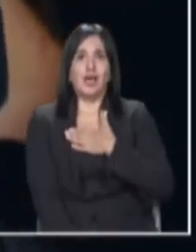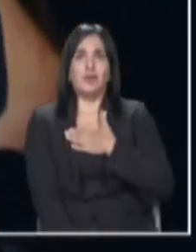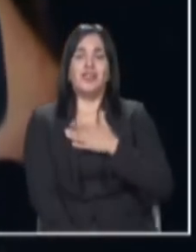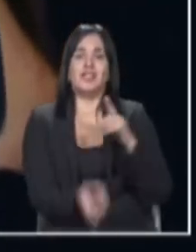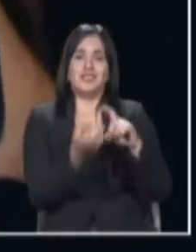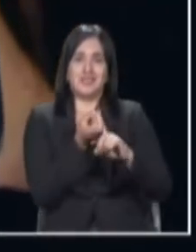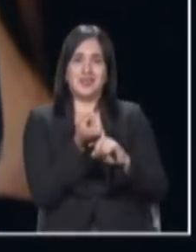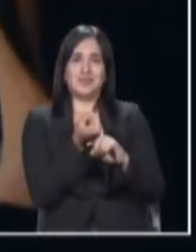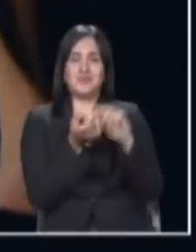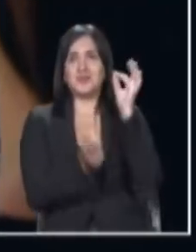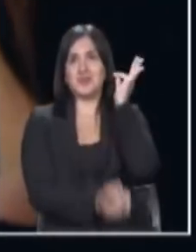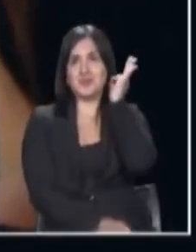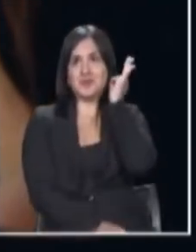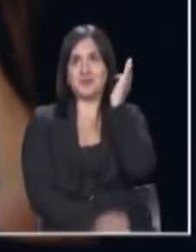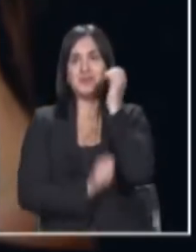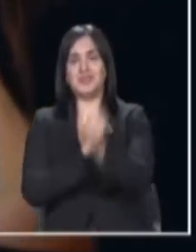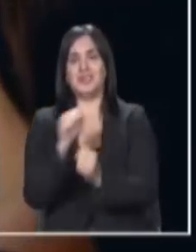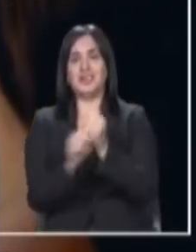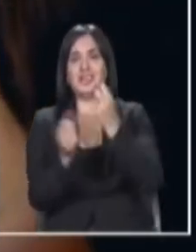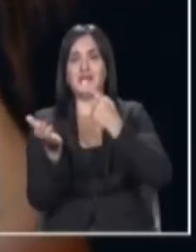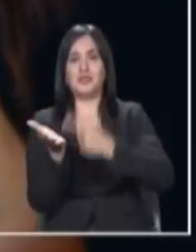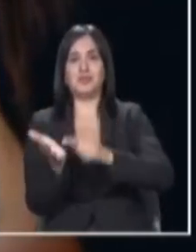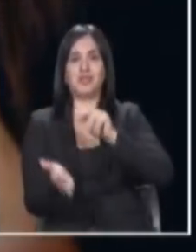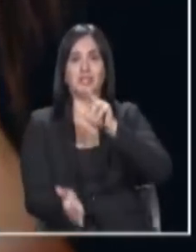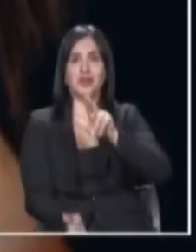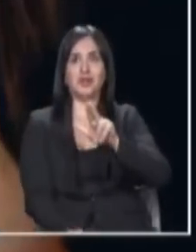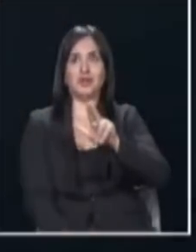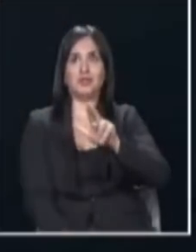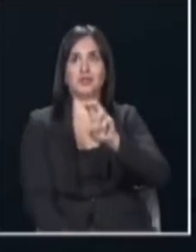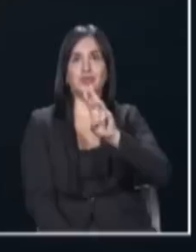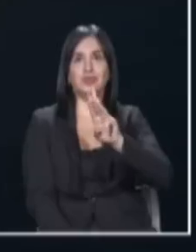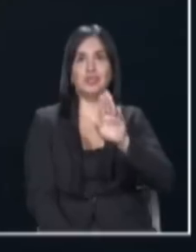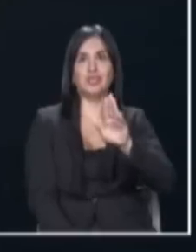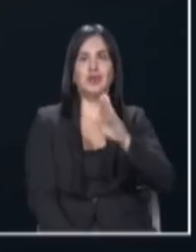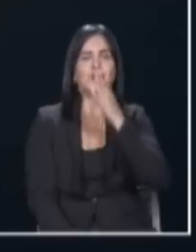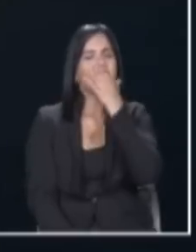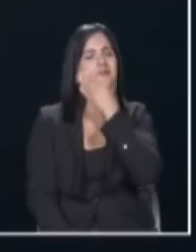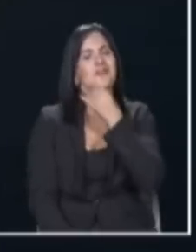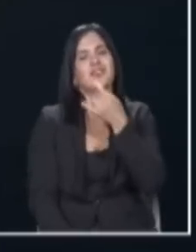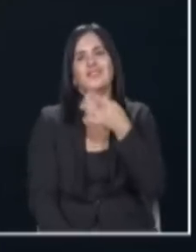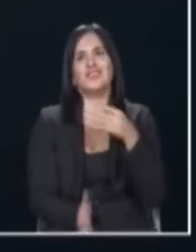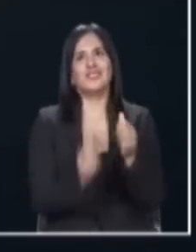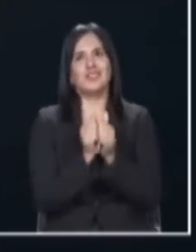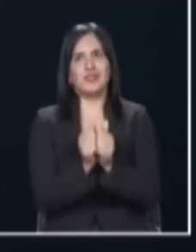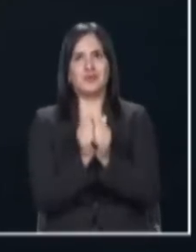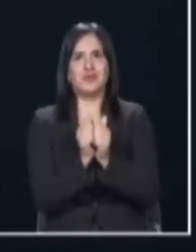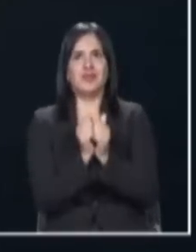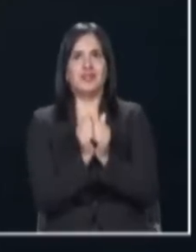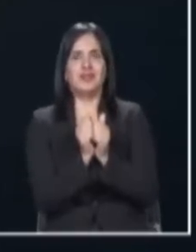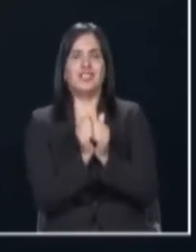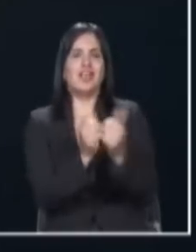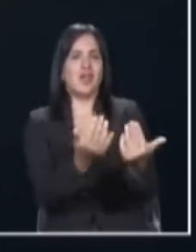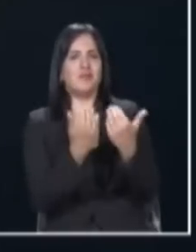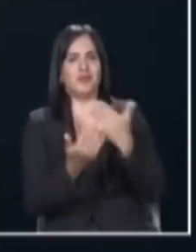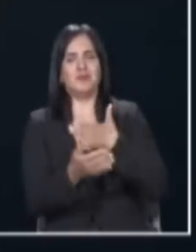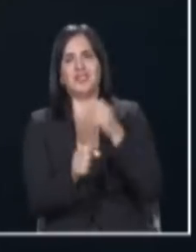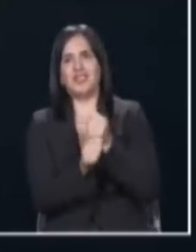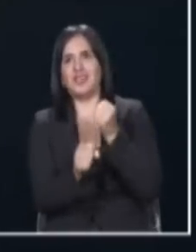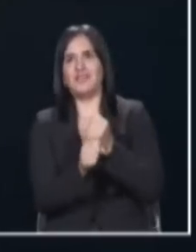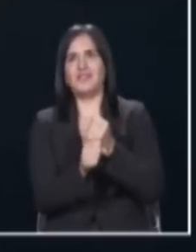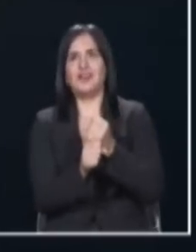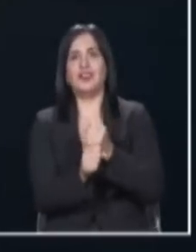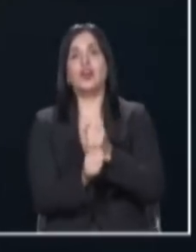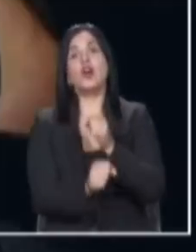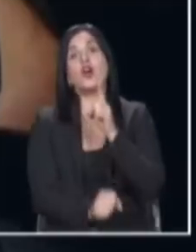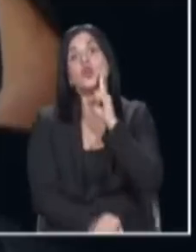Wedgeworth in 1839. she's a wonderful companion and has been very supportive of my work we had 10 children